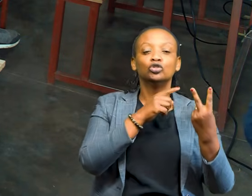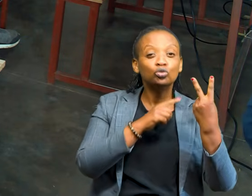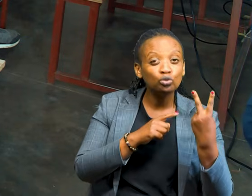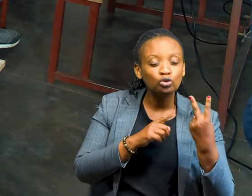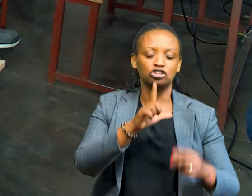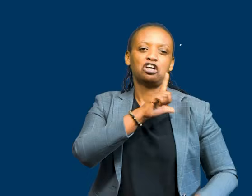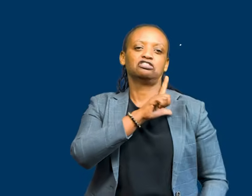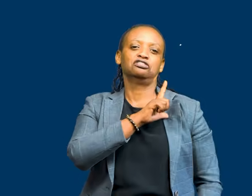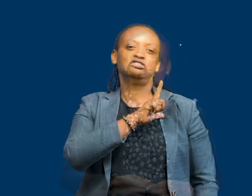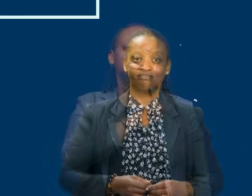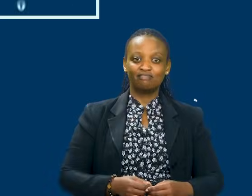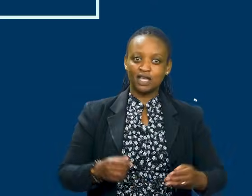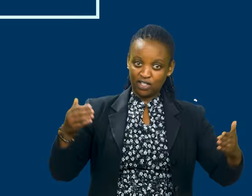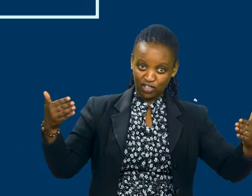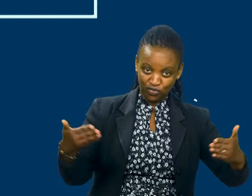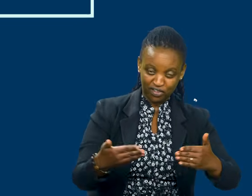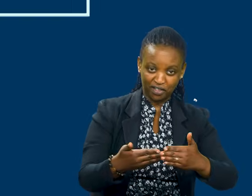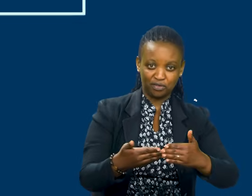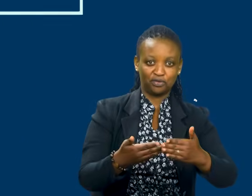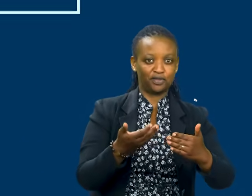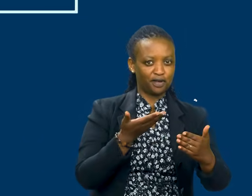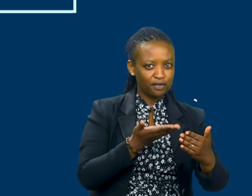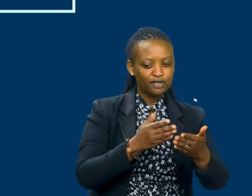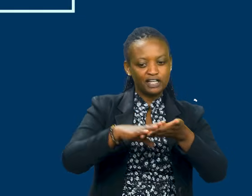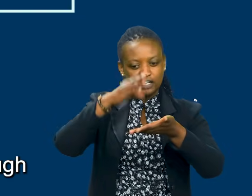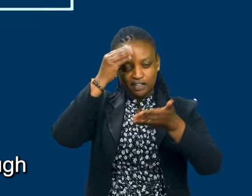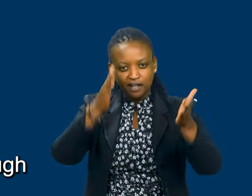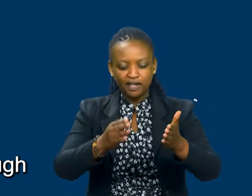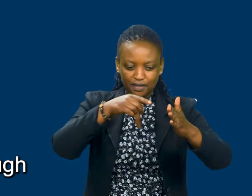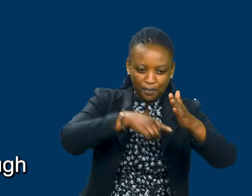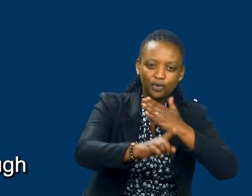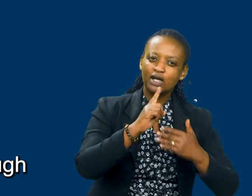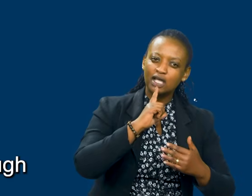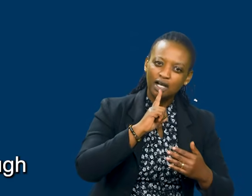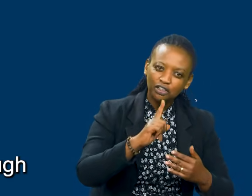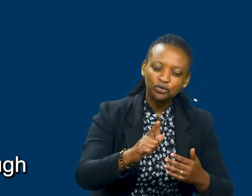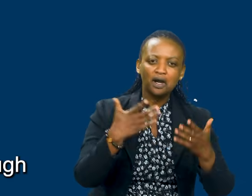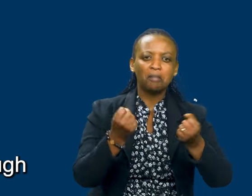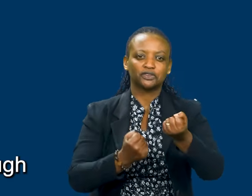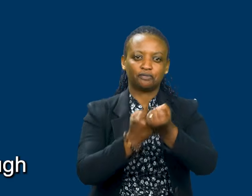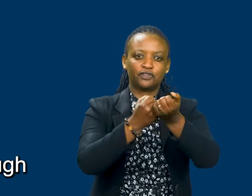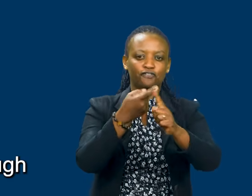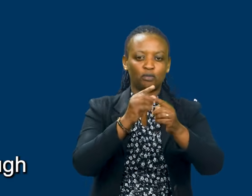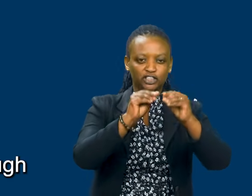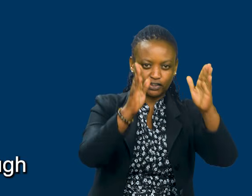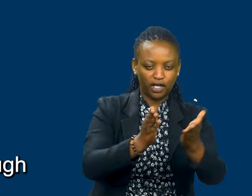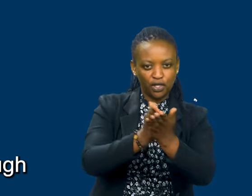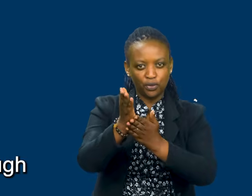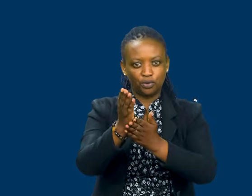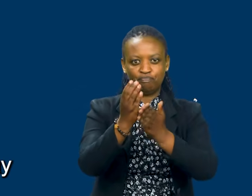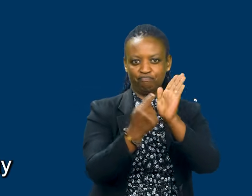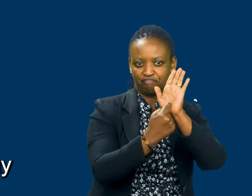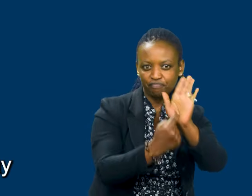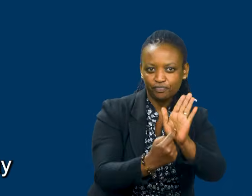2 chances. In introduction, learners enter the lesson with the support of the teacher